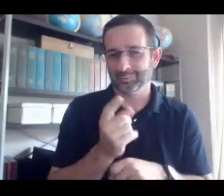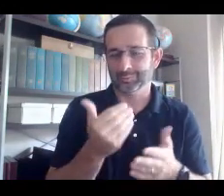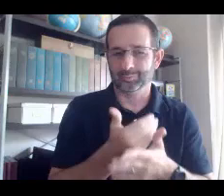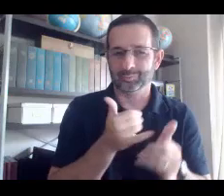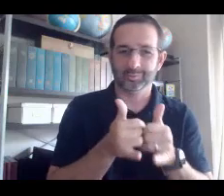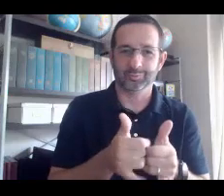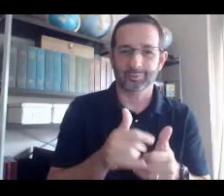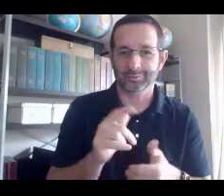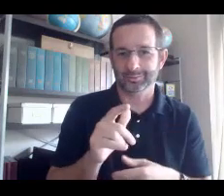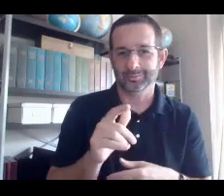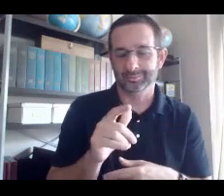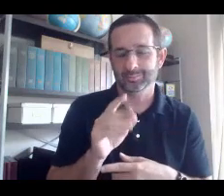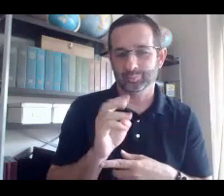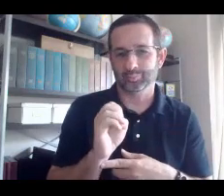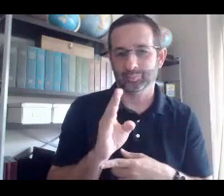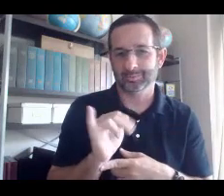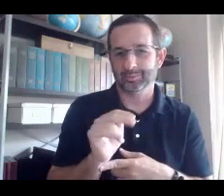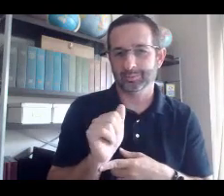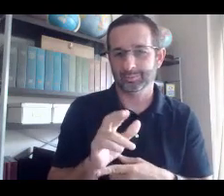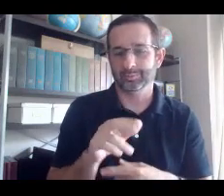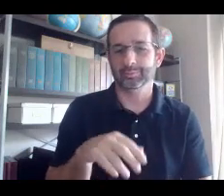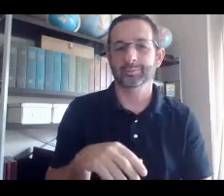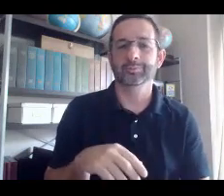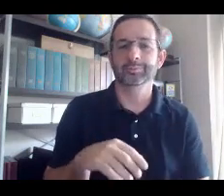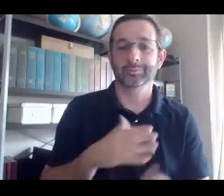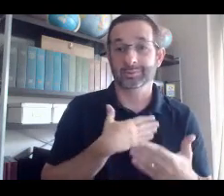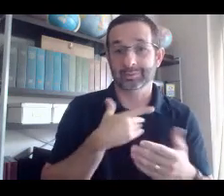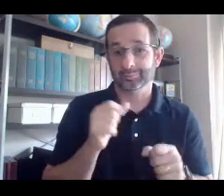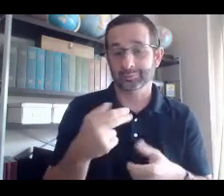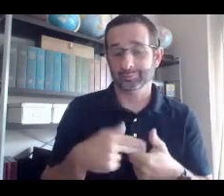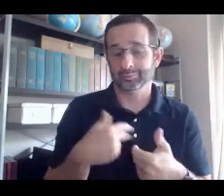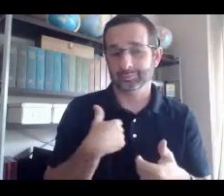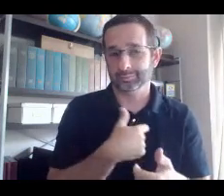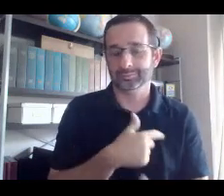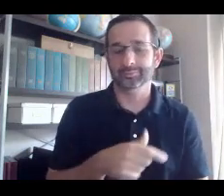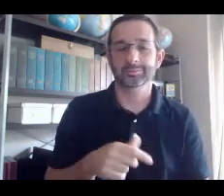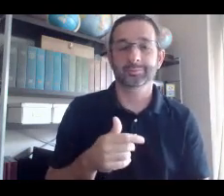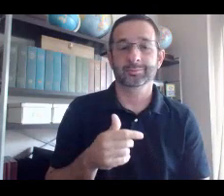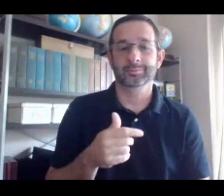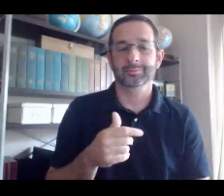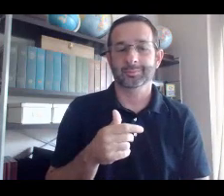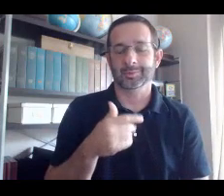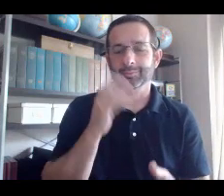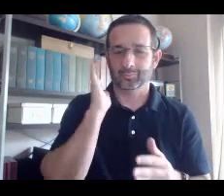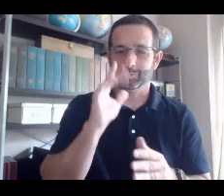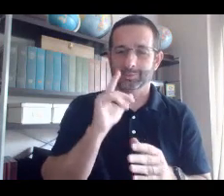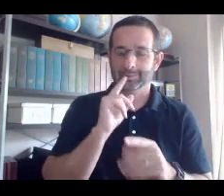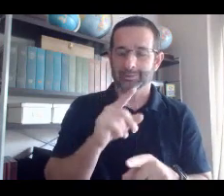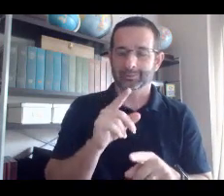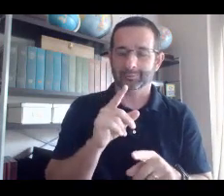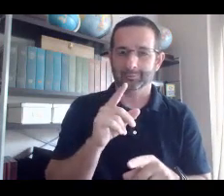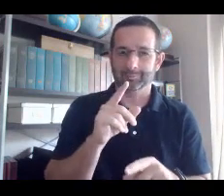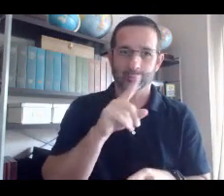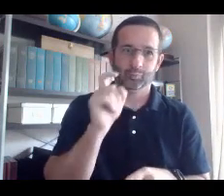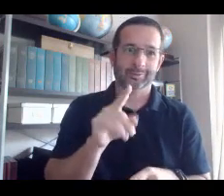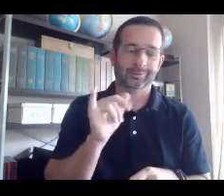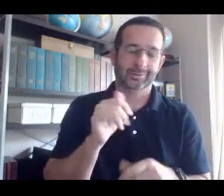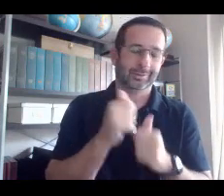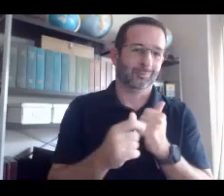Coast. Welcome to our annual new awardee webinar today. I'm happy that all of you could join us.